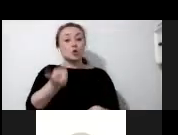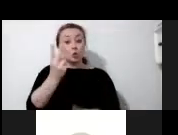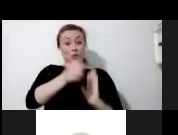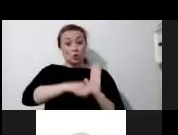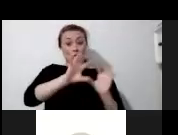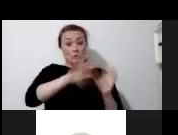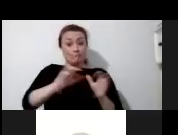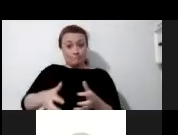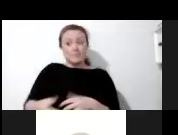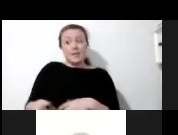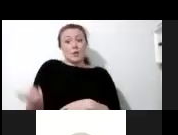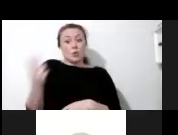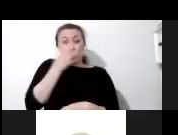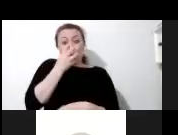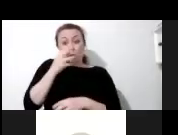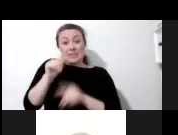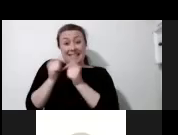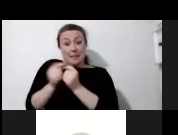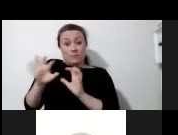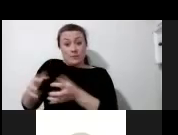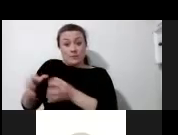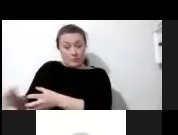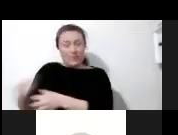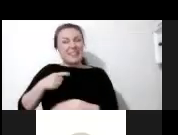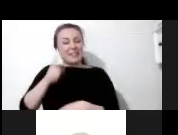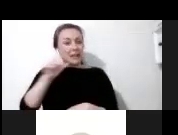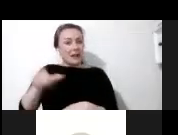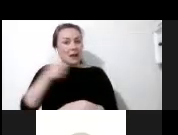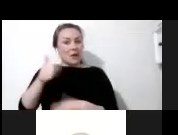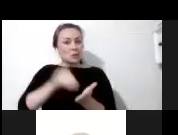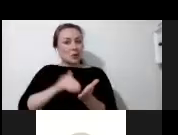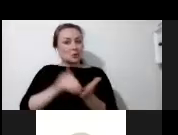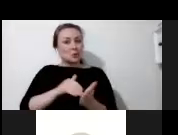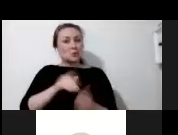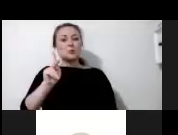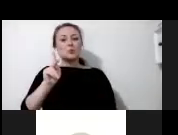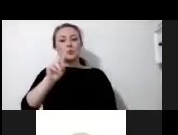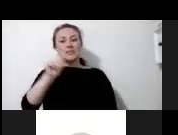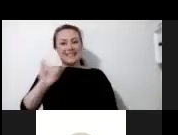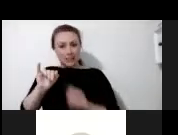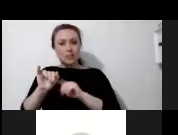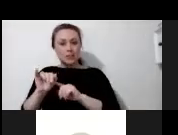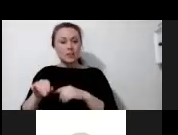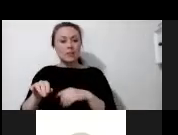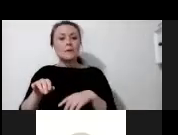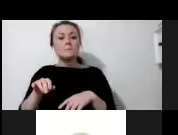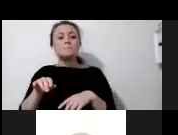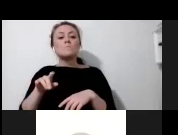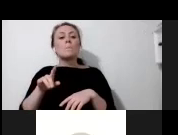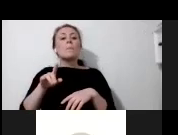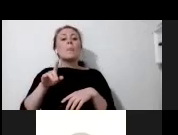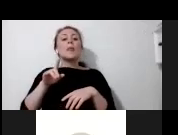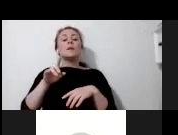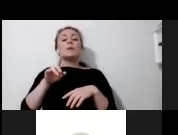anesthesia teams. I believe Dr. Kusi was the other anesthesiologist, but the days